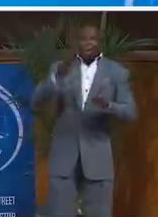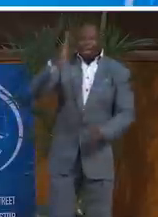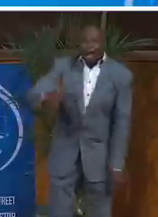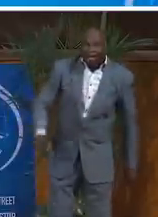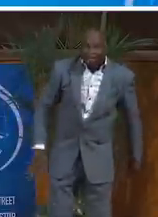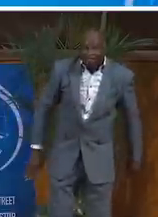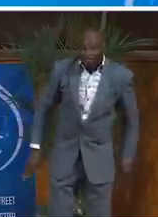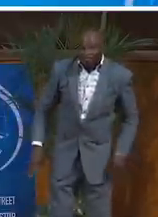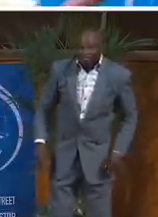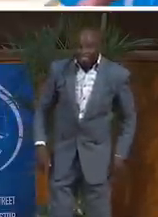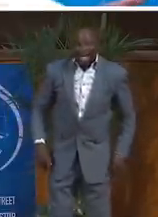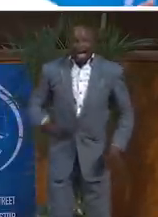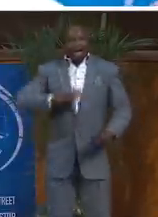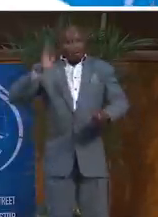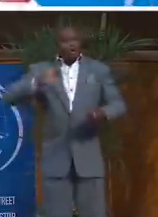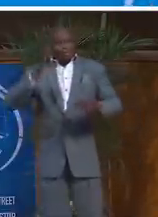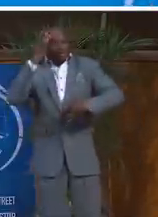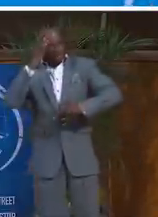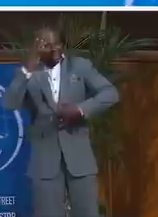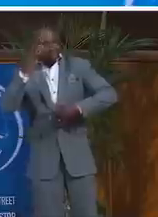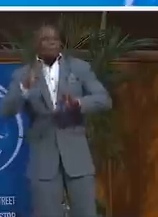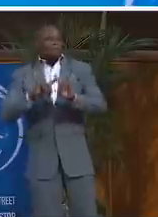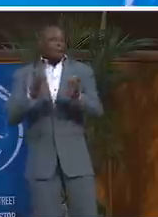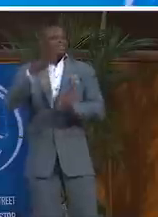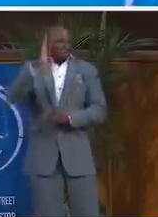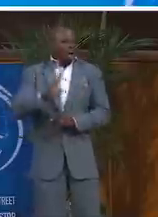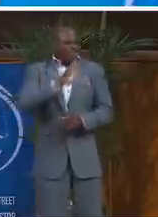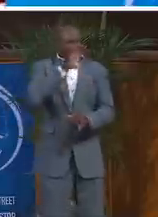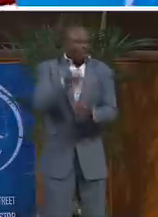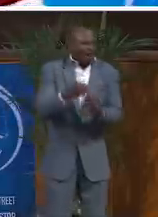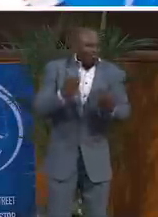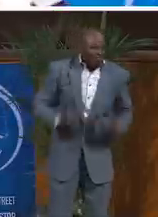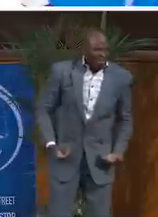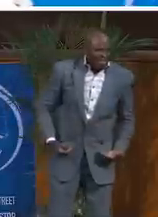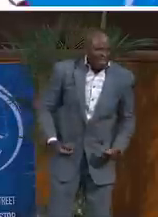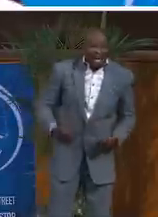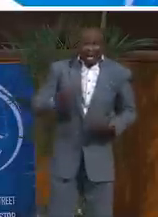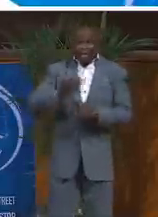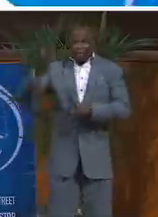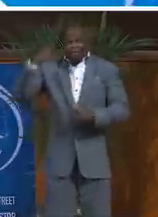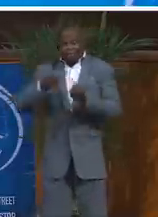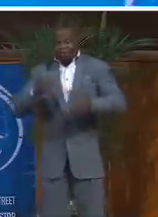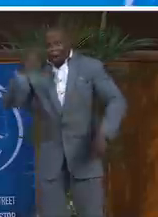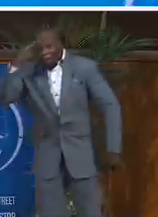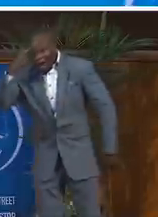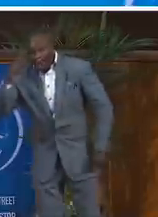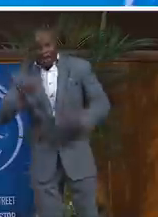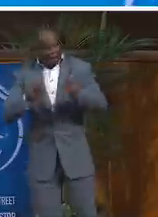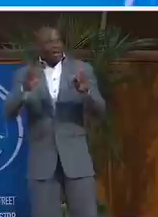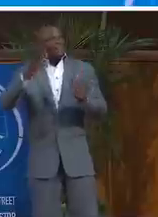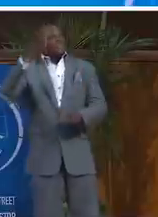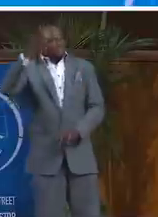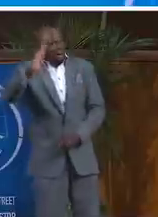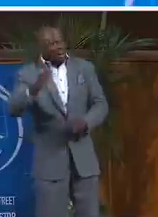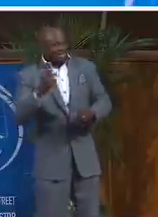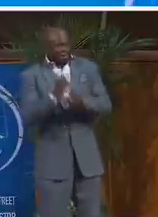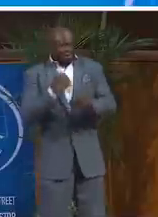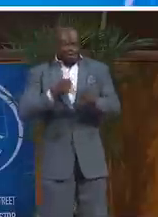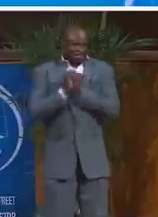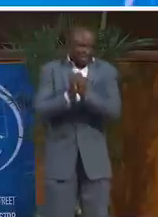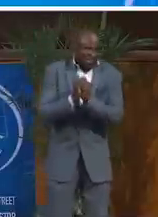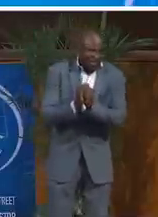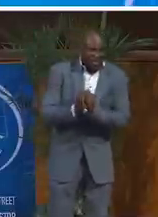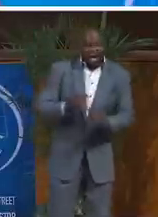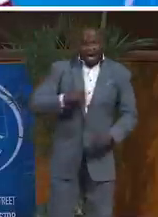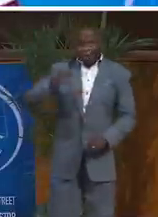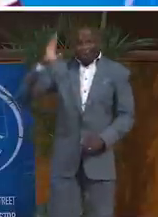God. I was sick, but God healed me. I was about to lose my mind, but God held me together.